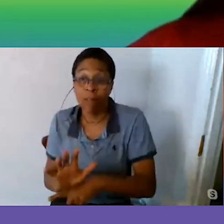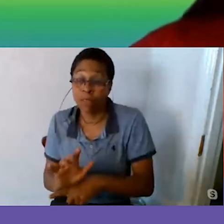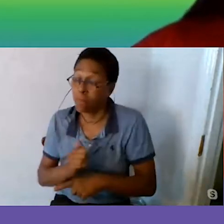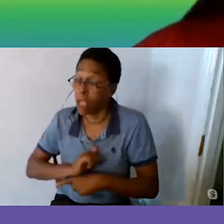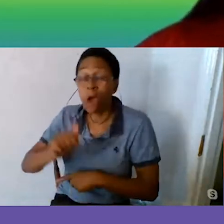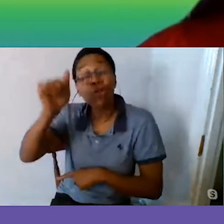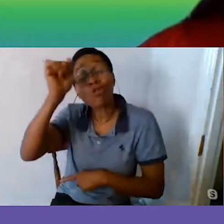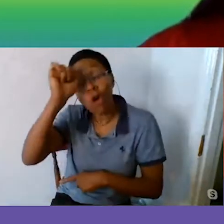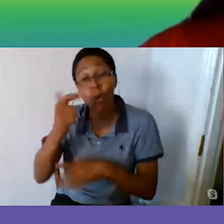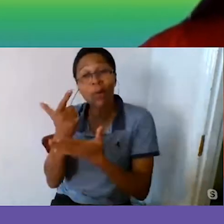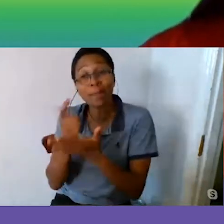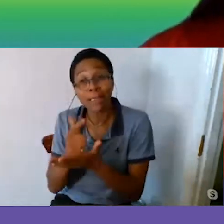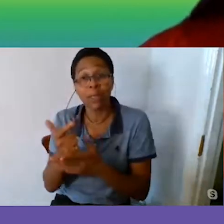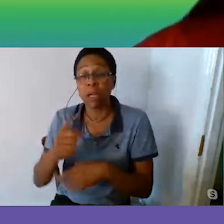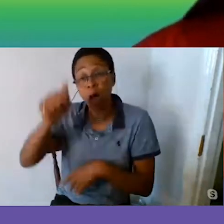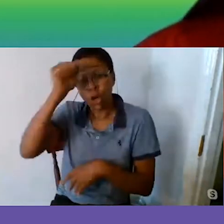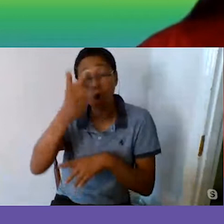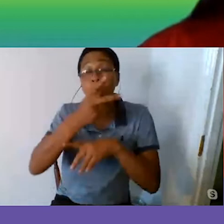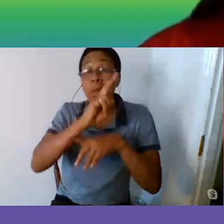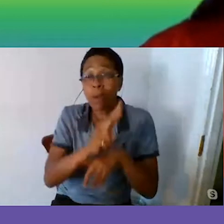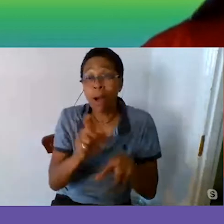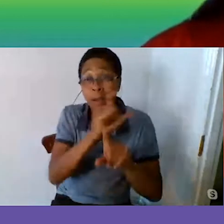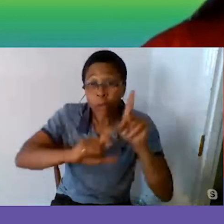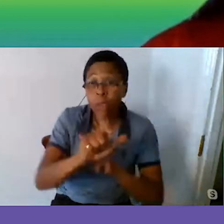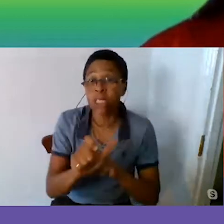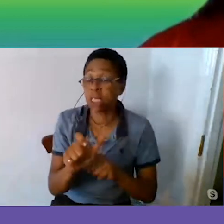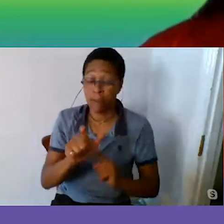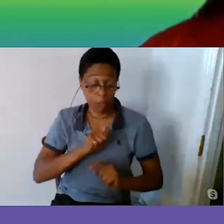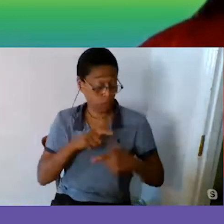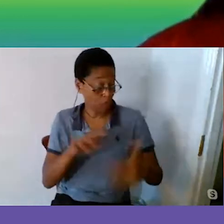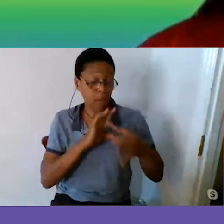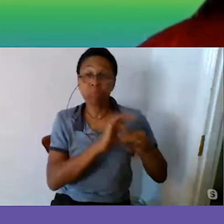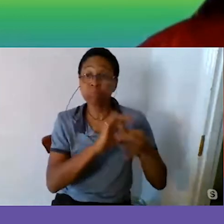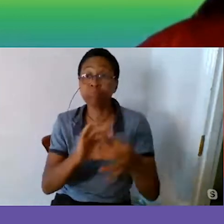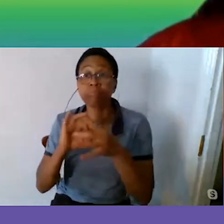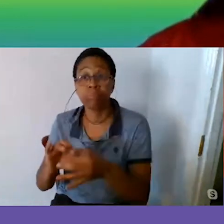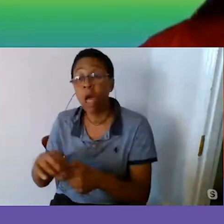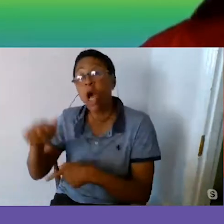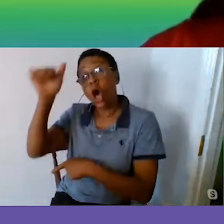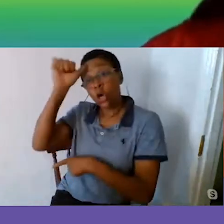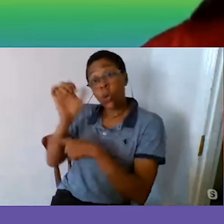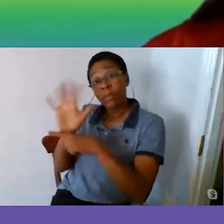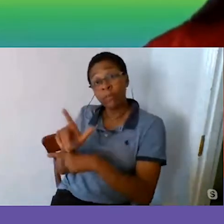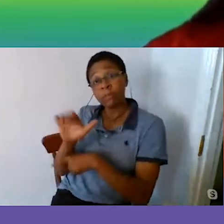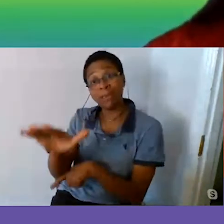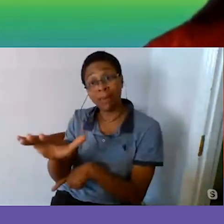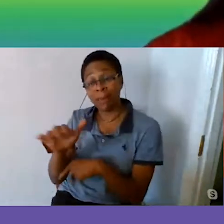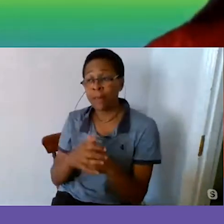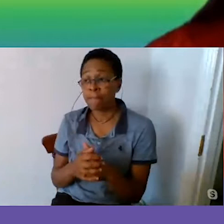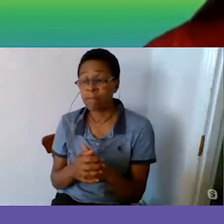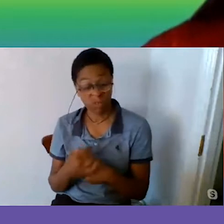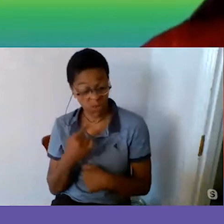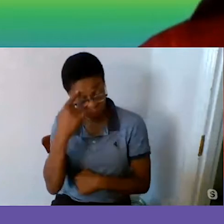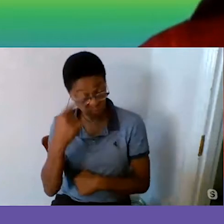community from working with it with my website. So I was like, well, I know that side of things. I've met filmmakers, I know the films are there, so I thought, you know what, I should give this a